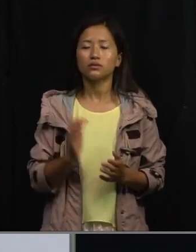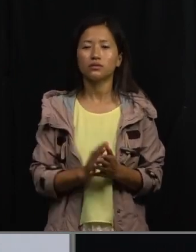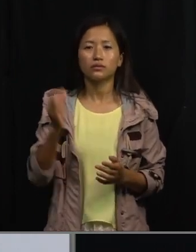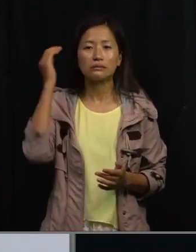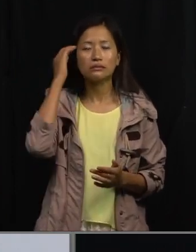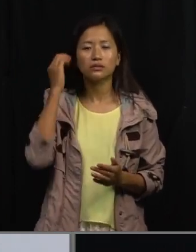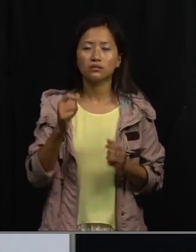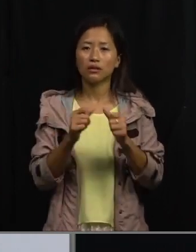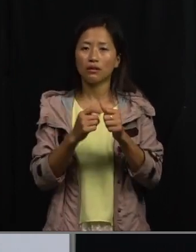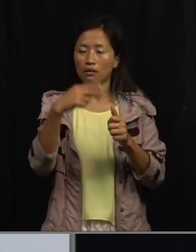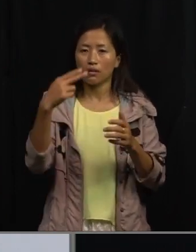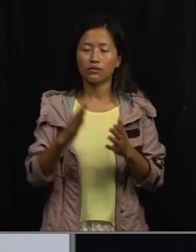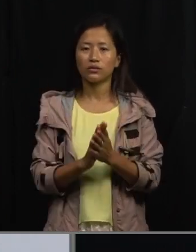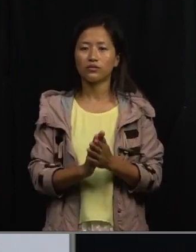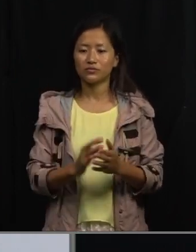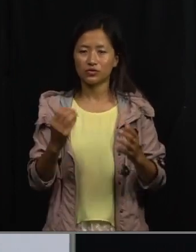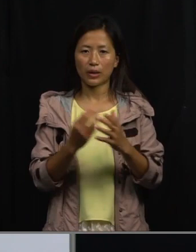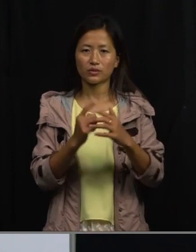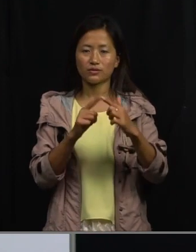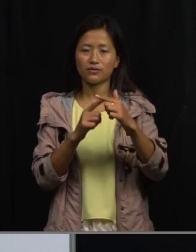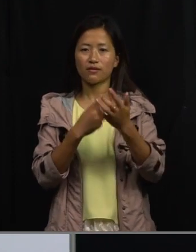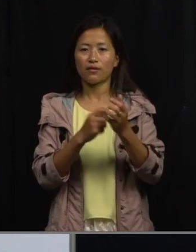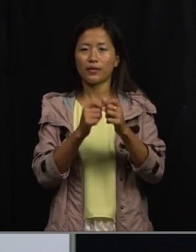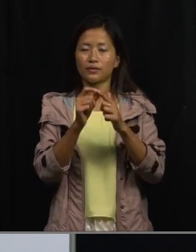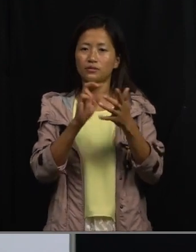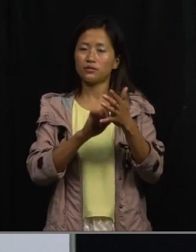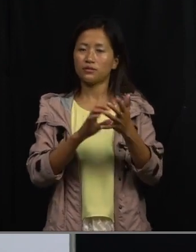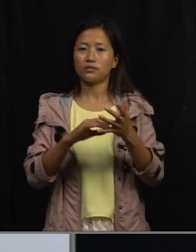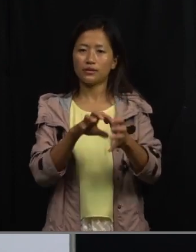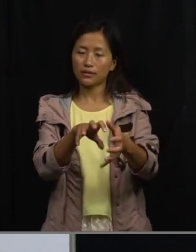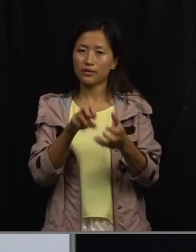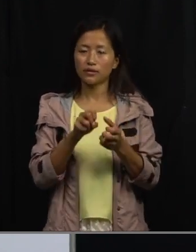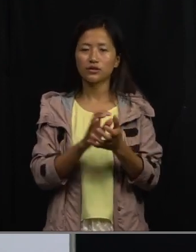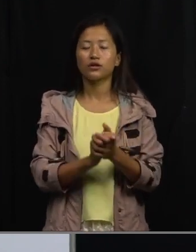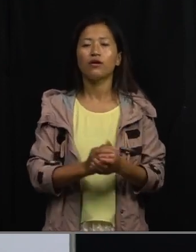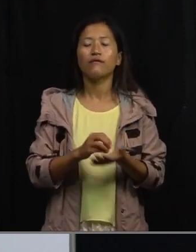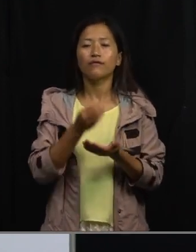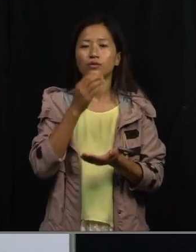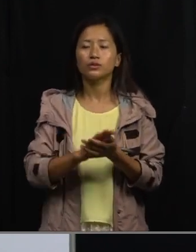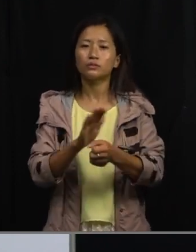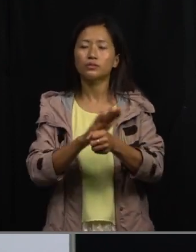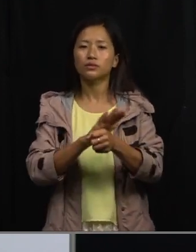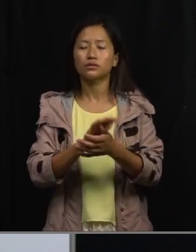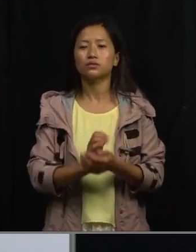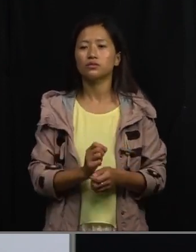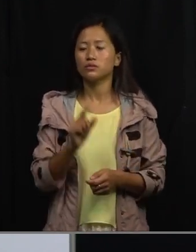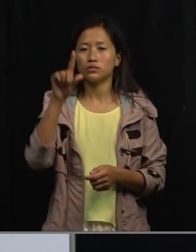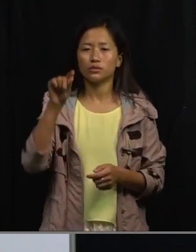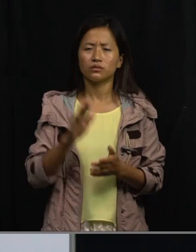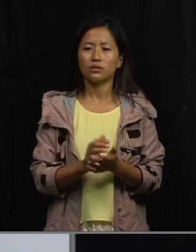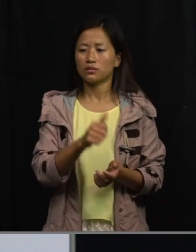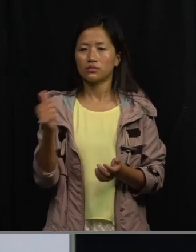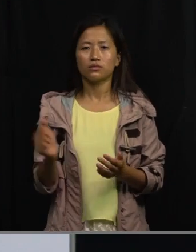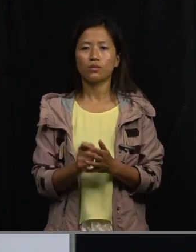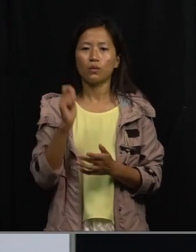the art of using traps, which allowed them to catch food while they were busy doing some other works.